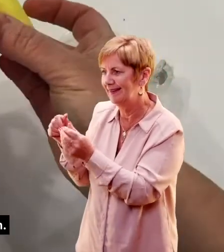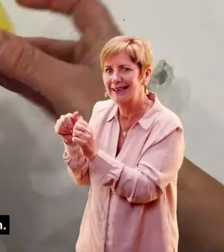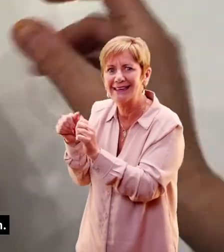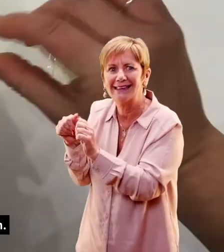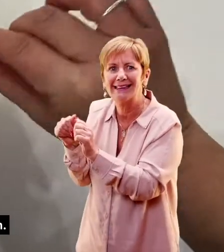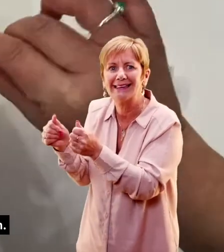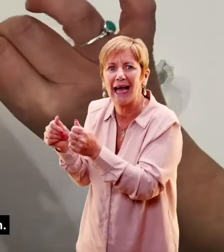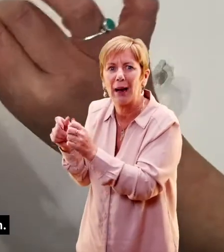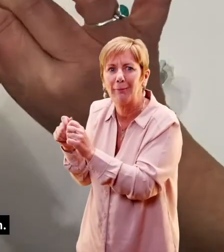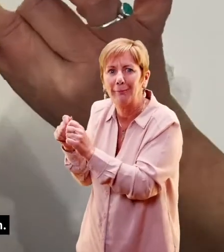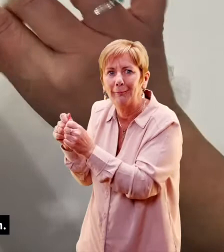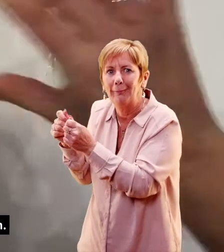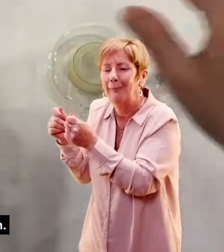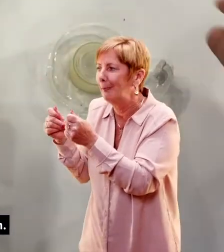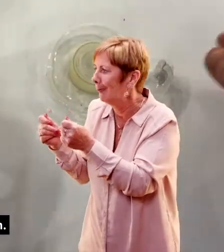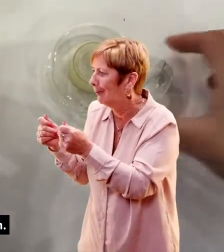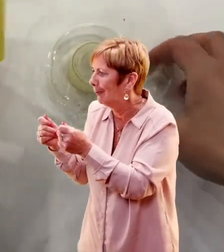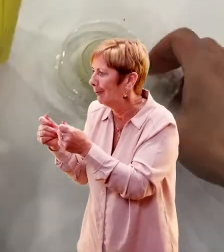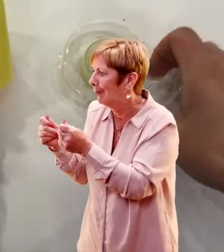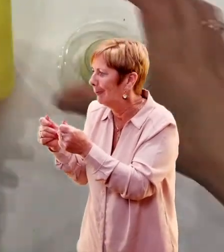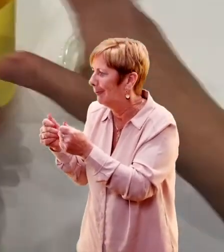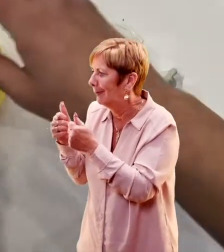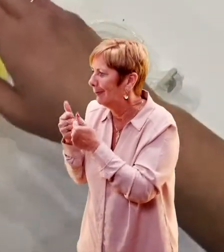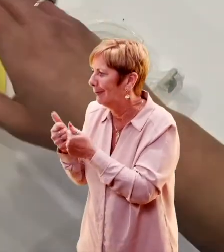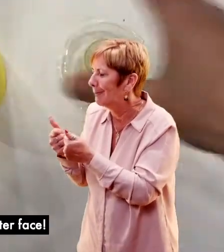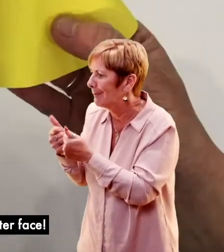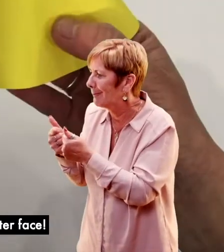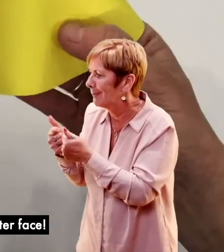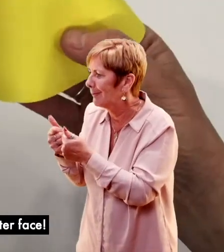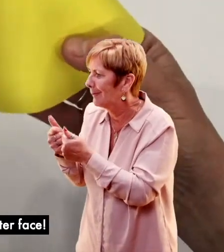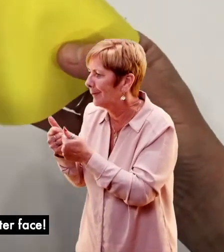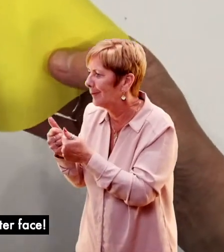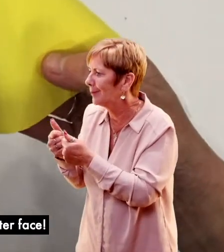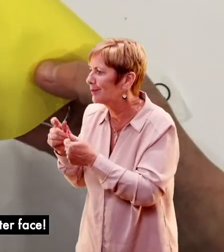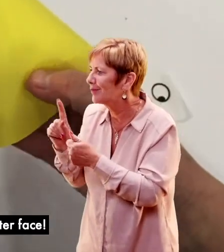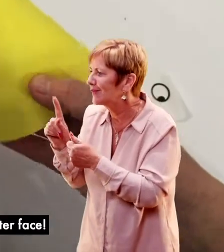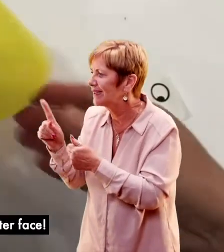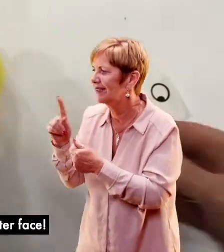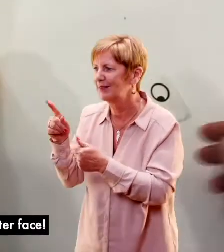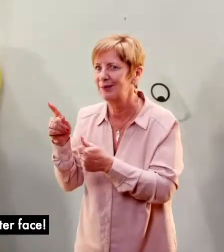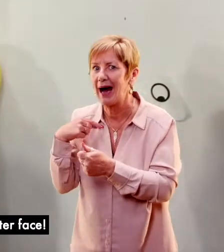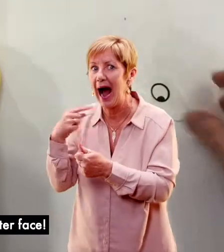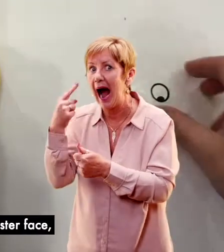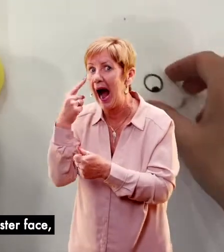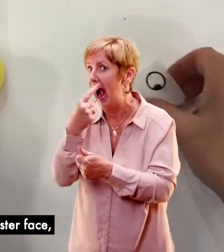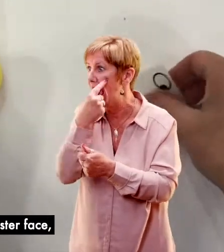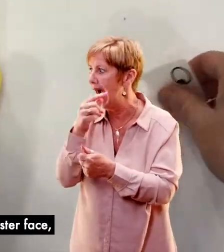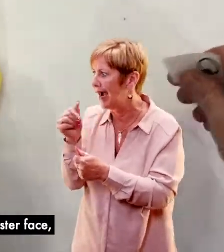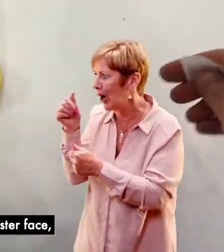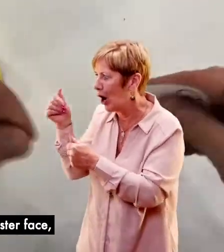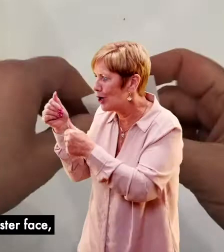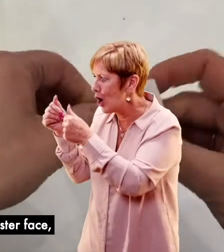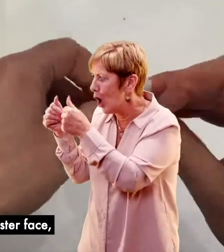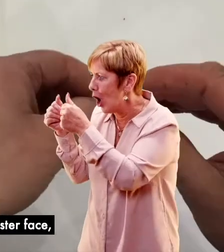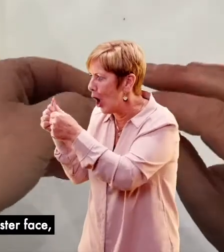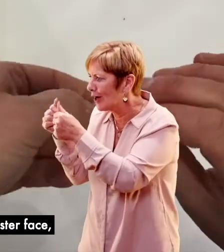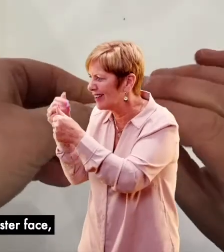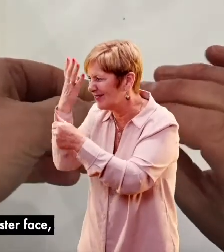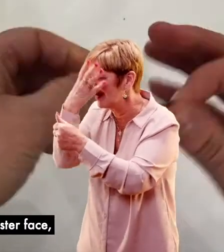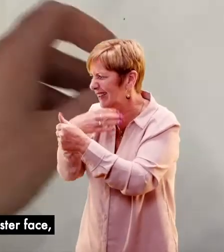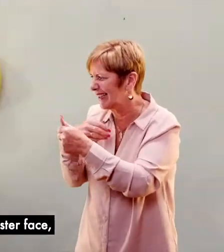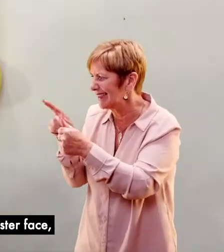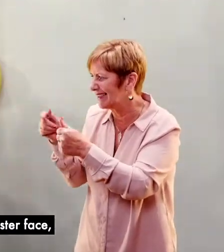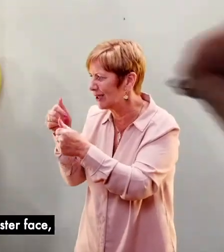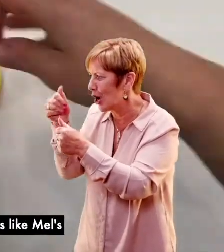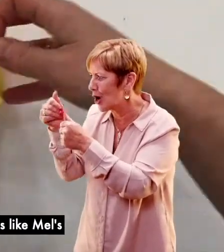Then tape together at the join. Now we're going to make our monster face. You can come up with your own monster